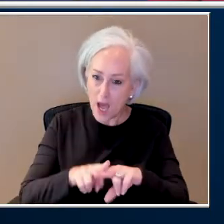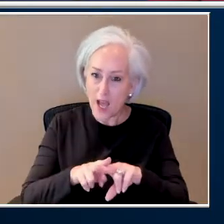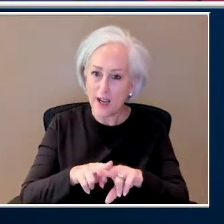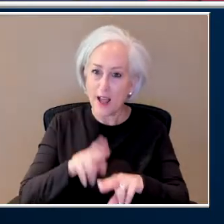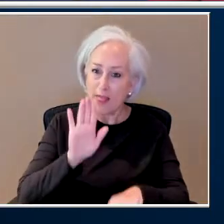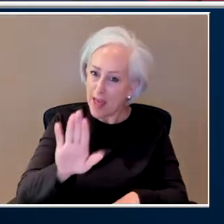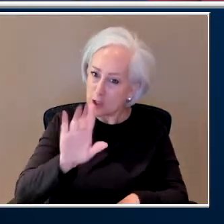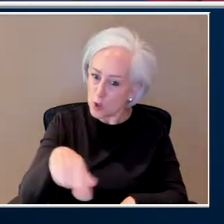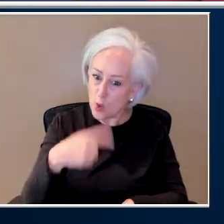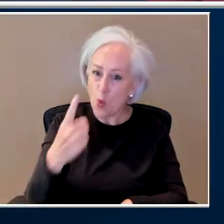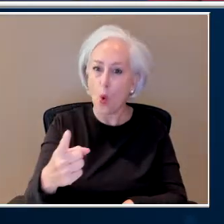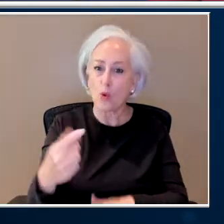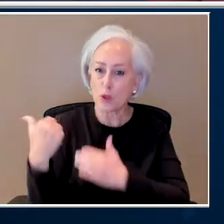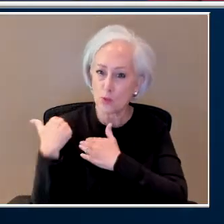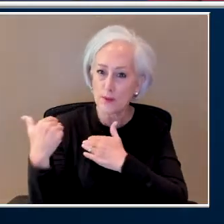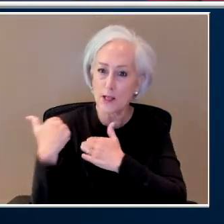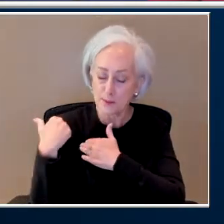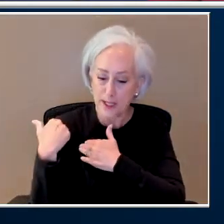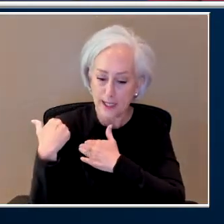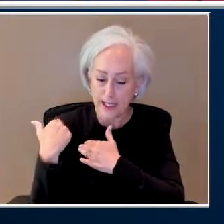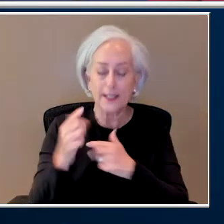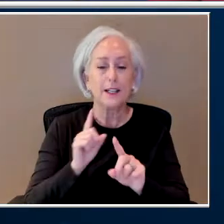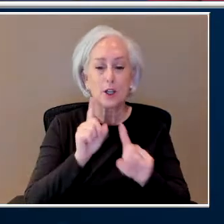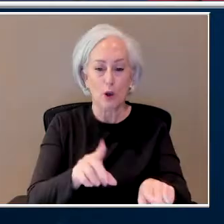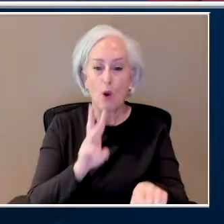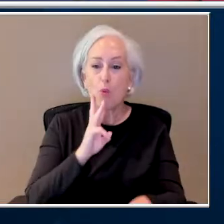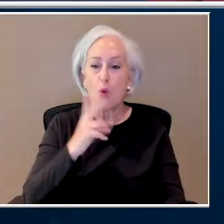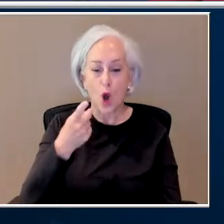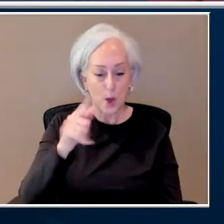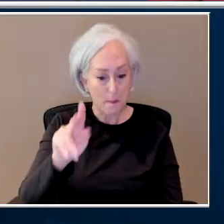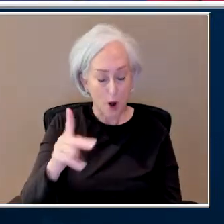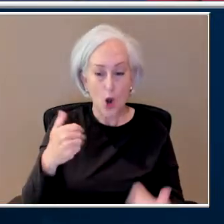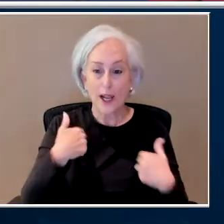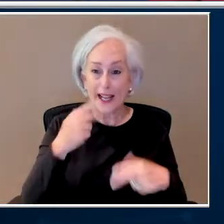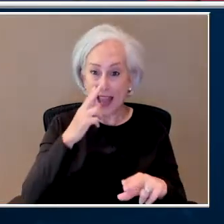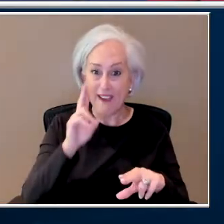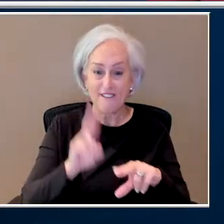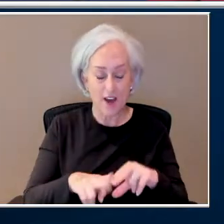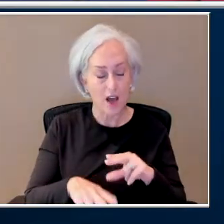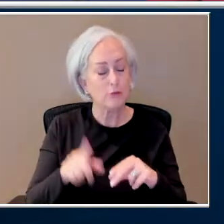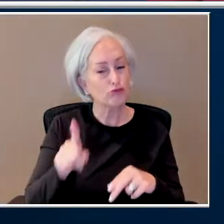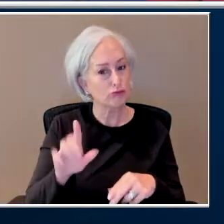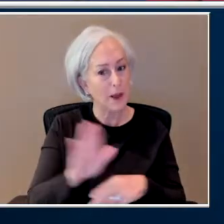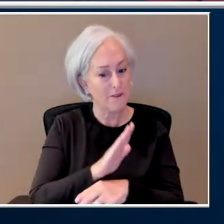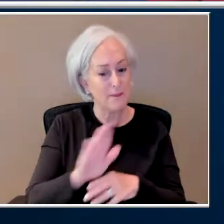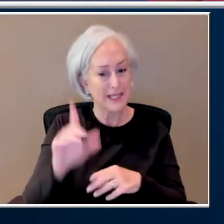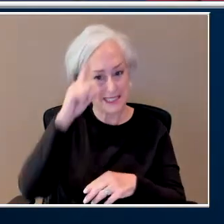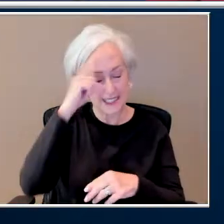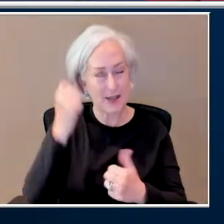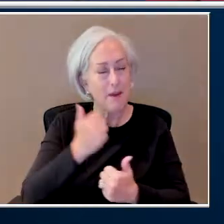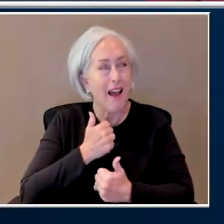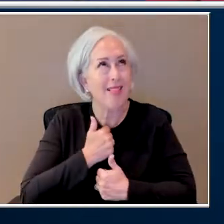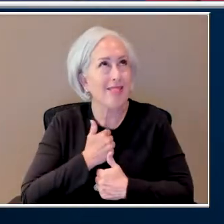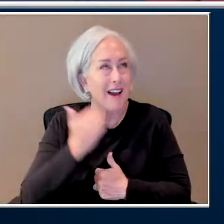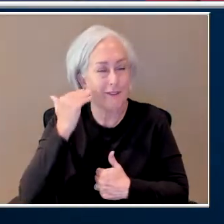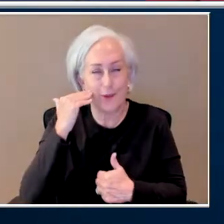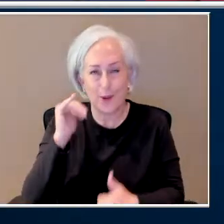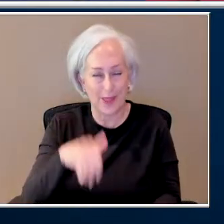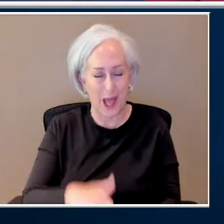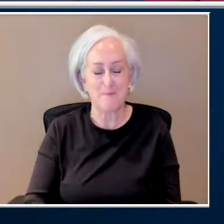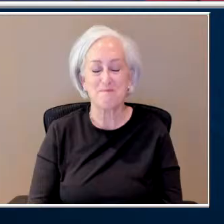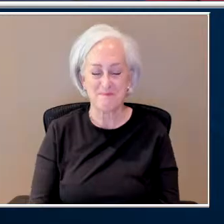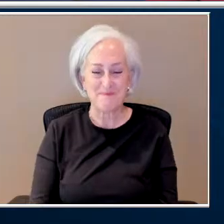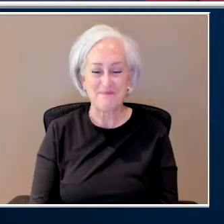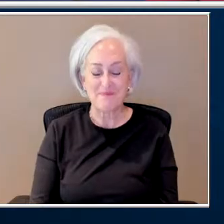to the third grade, is to go to the water park and have lots of fun. You have a very busy summer ahead, and I love to hear that. I want to talk